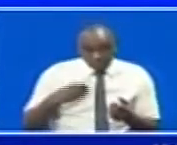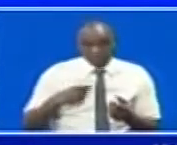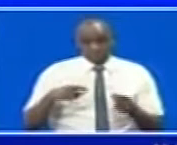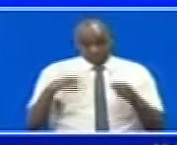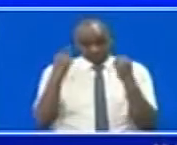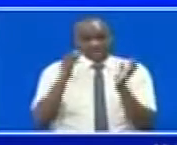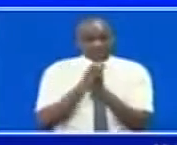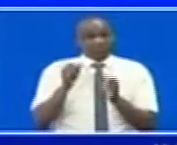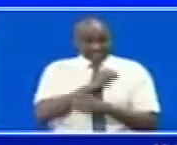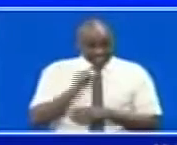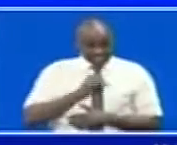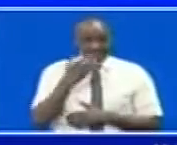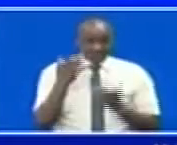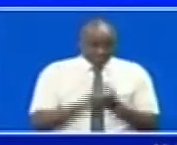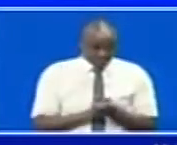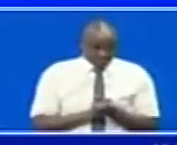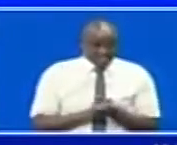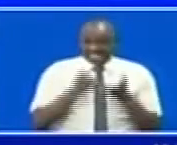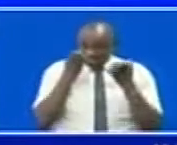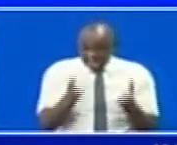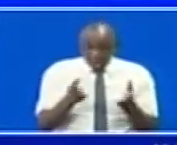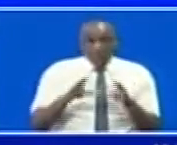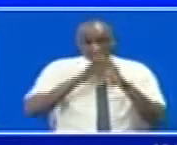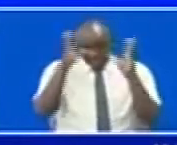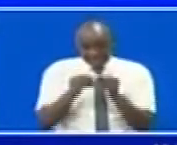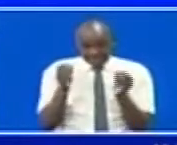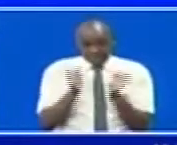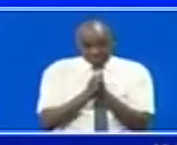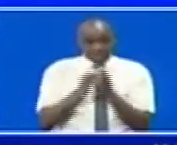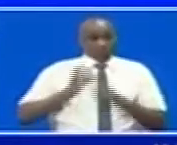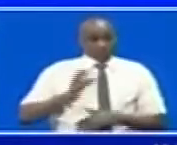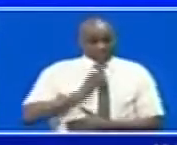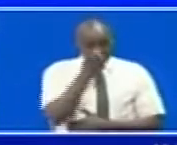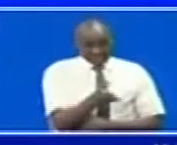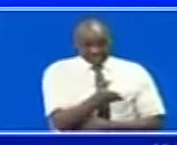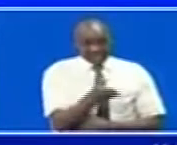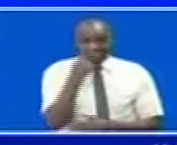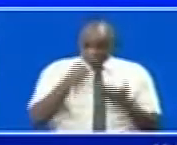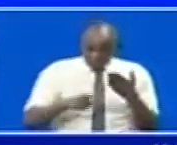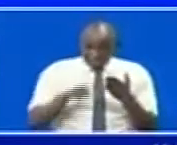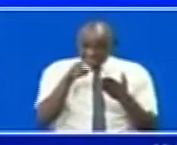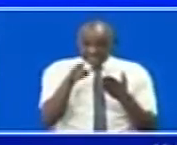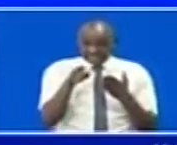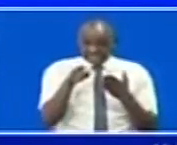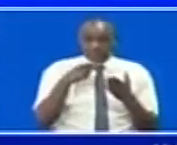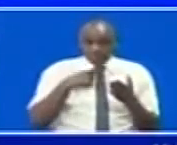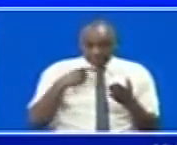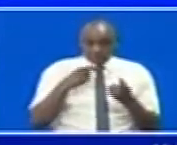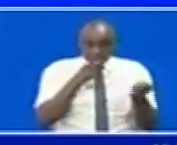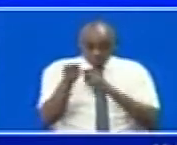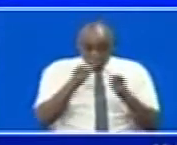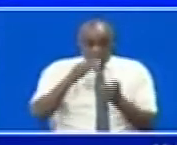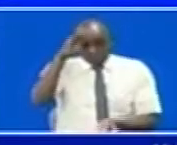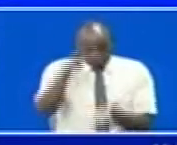has had with the Senate. So the Budget and Appropriations Committee, in what it says is a bid to tame the ballooning wage